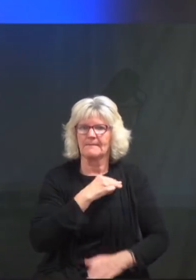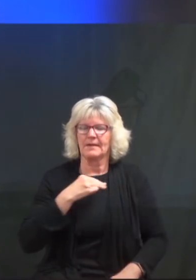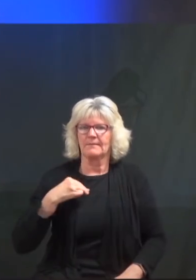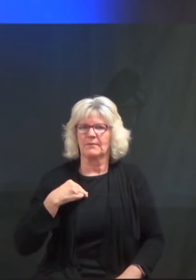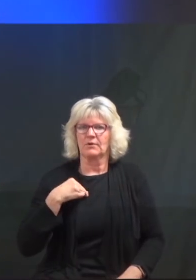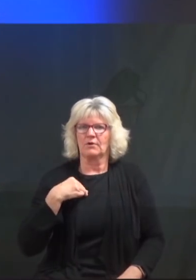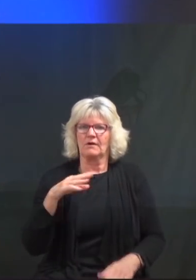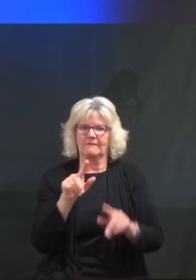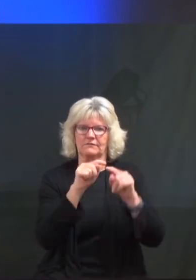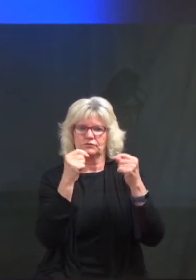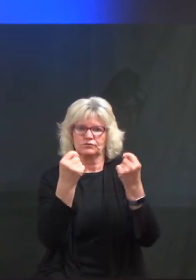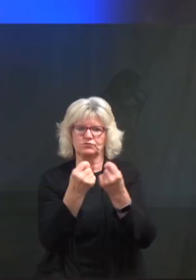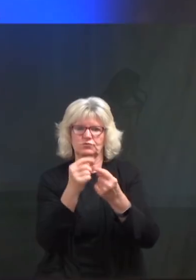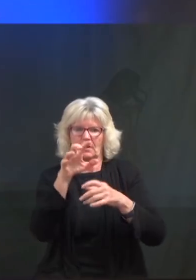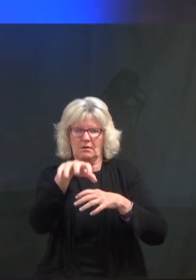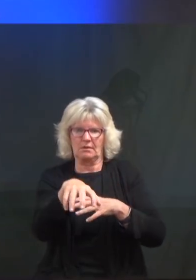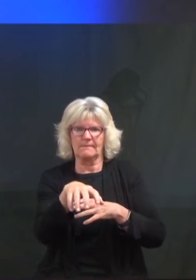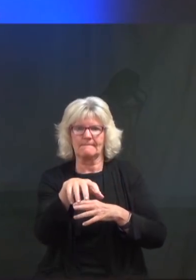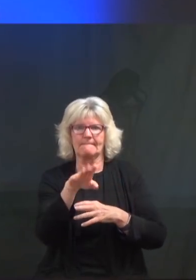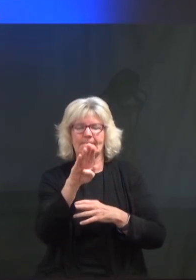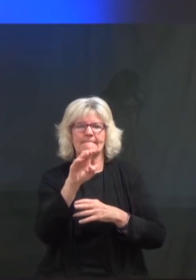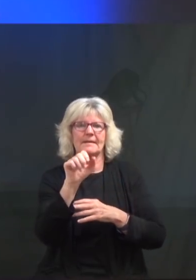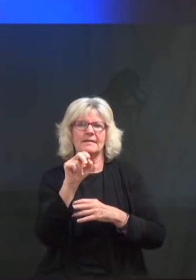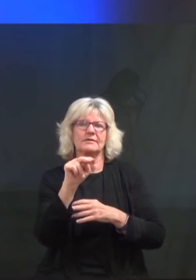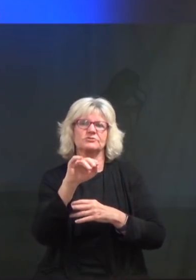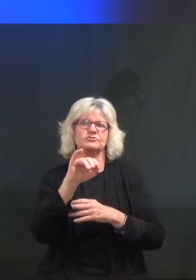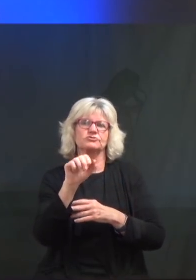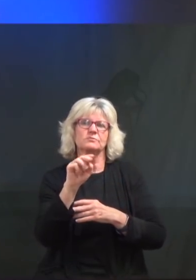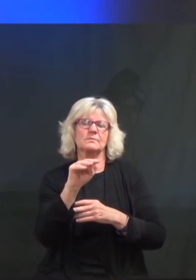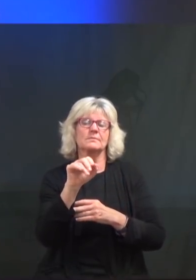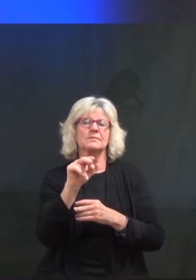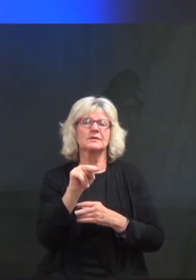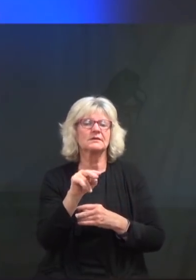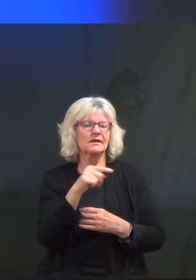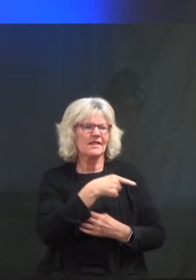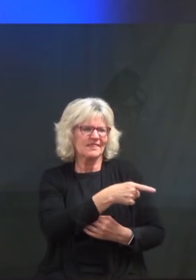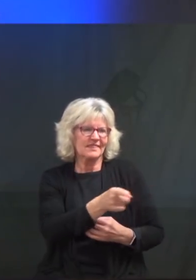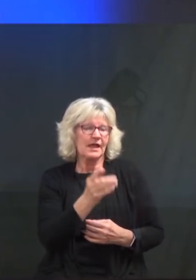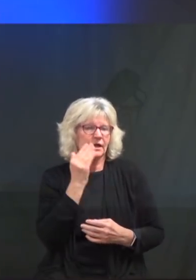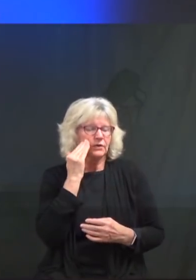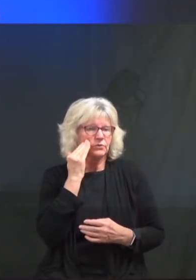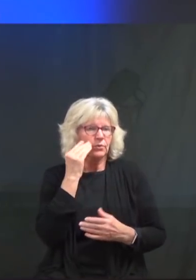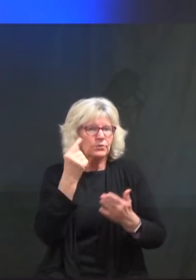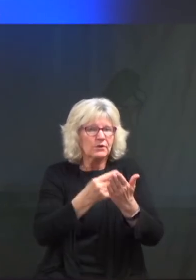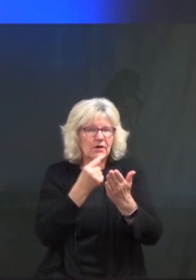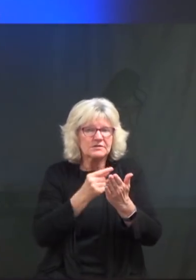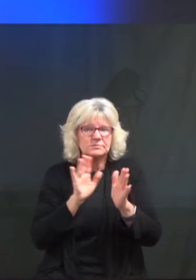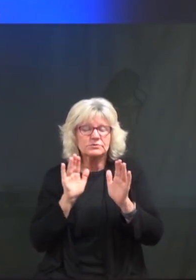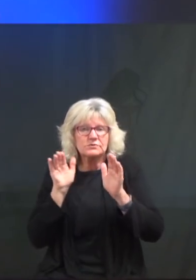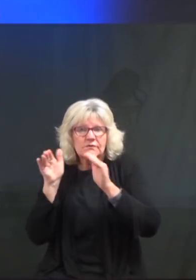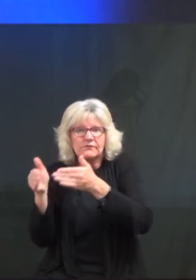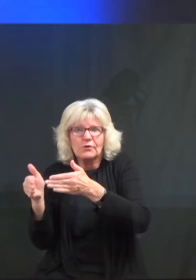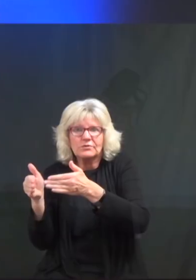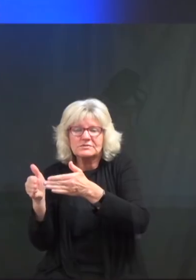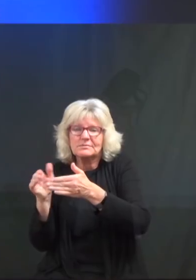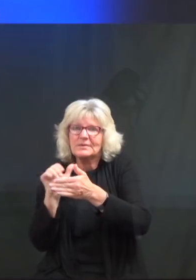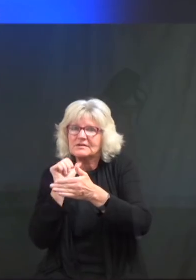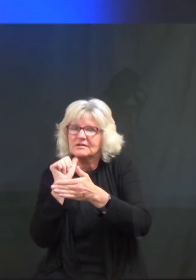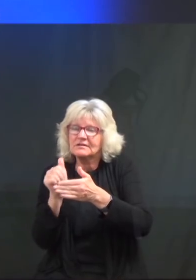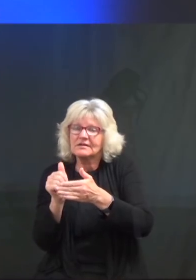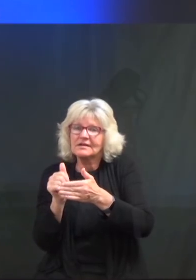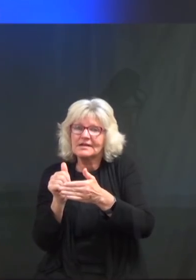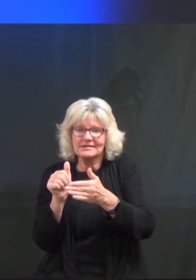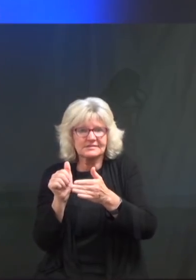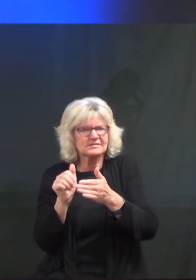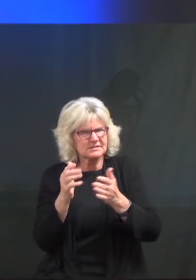So what they know is that the gospel's turned. But it's not turned completely away from them. We still have